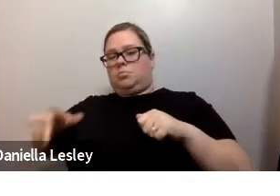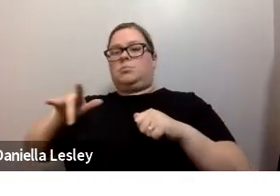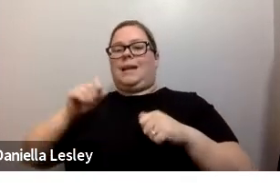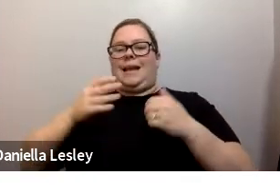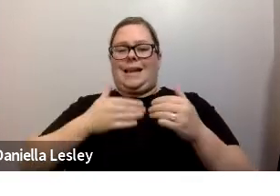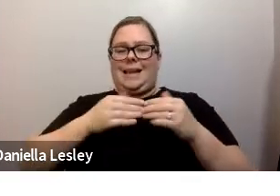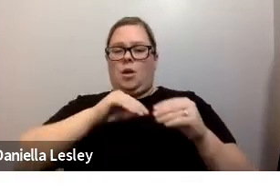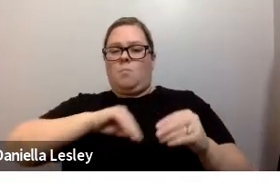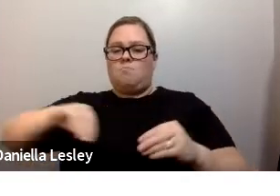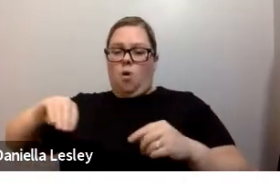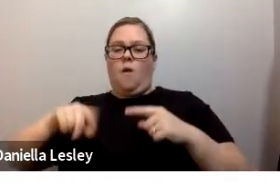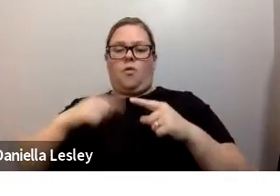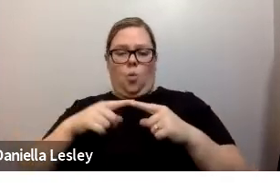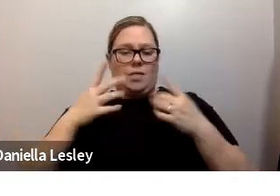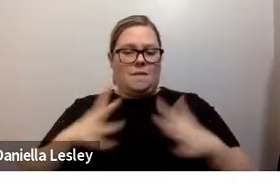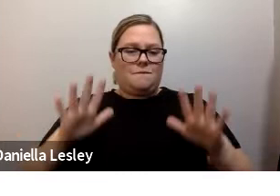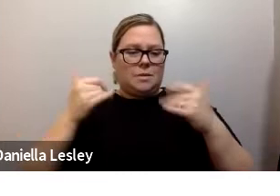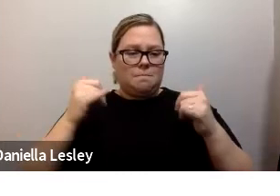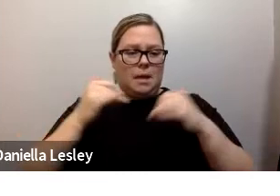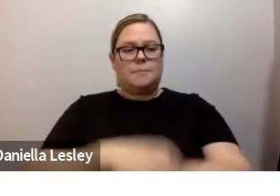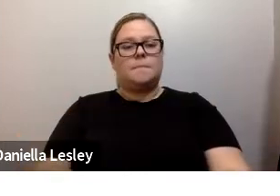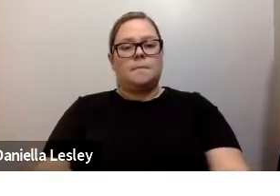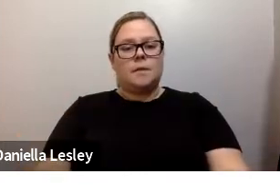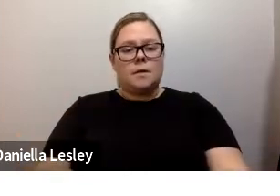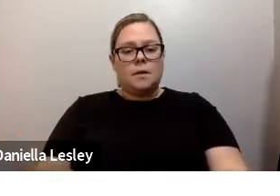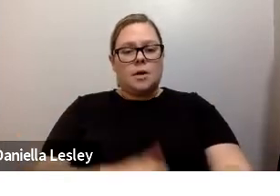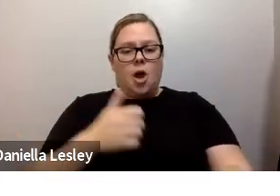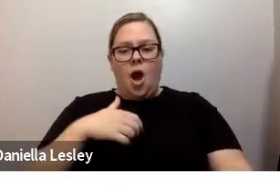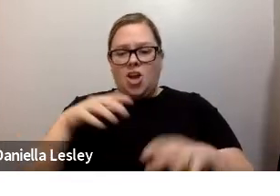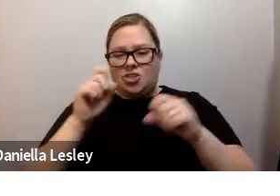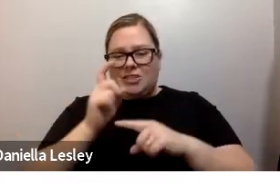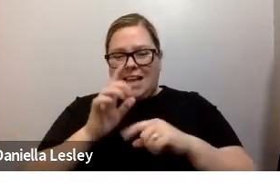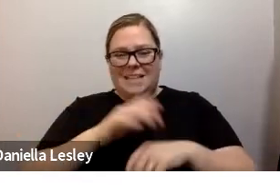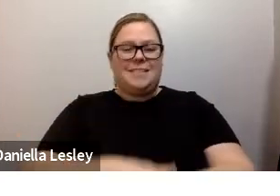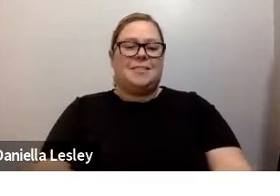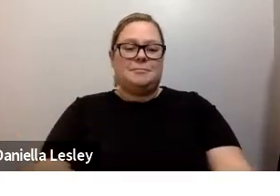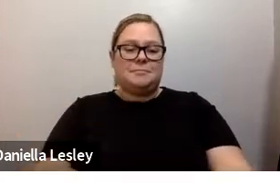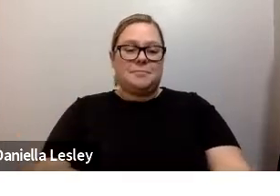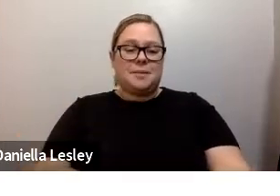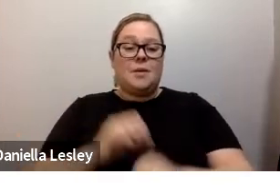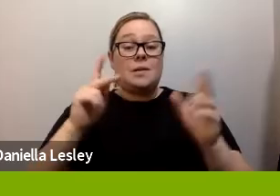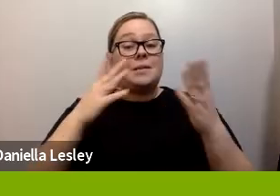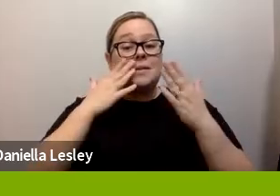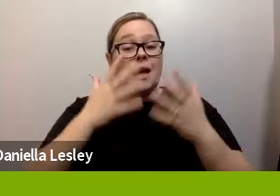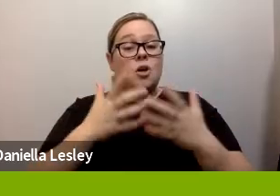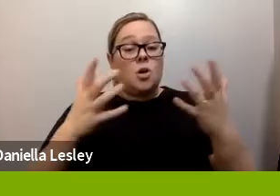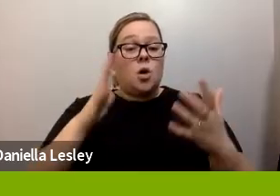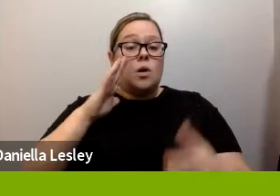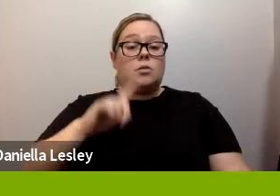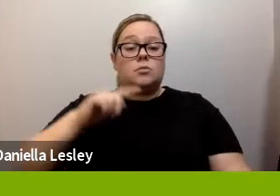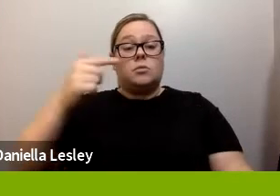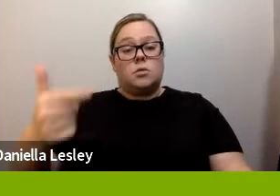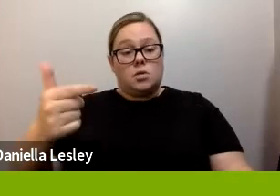slide it back out of their way when they're done playing. Sorry, took a second there. All right, thank you very much. I'm gonna hand it over